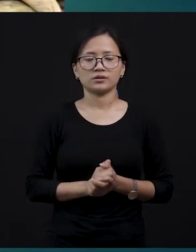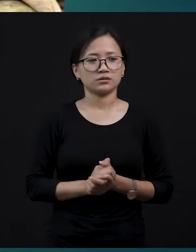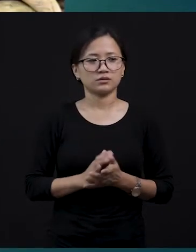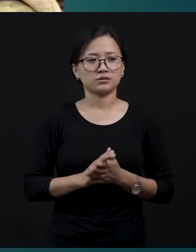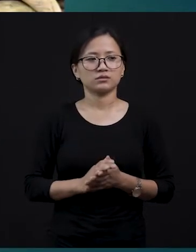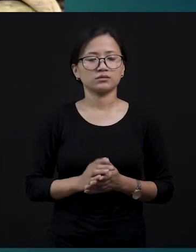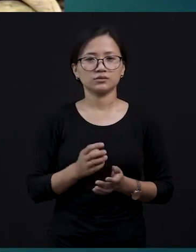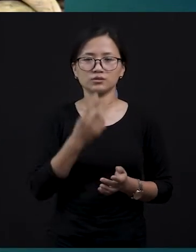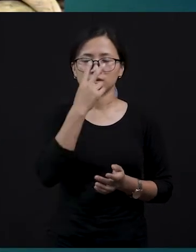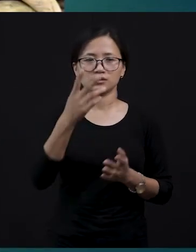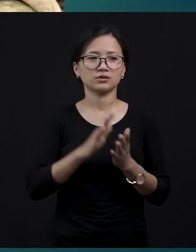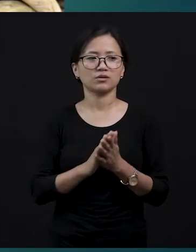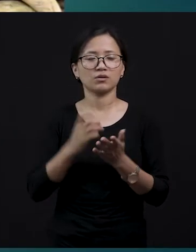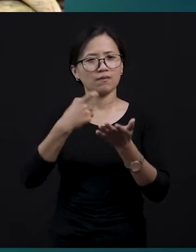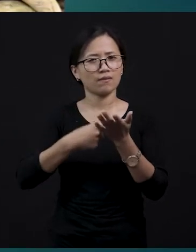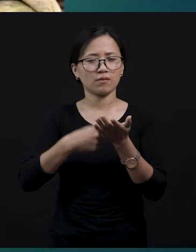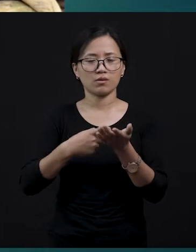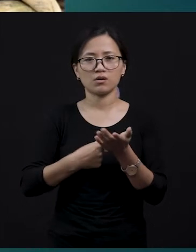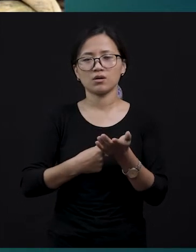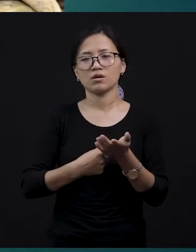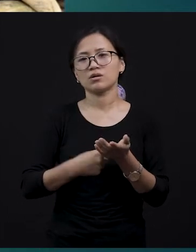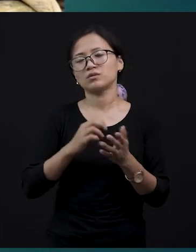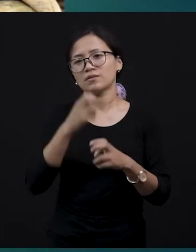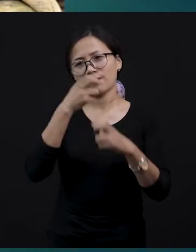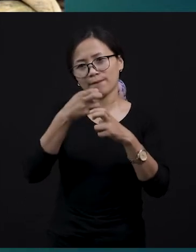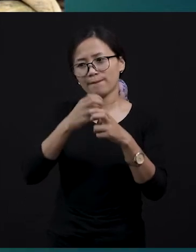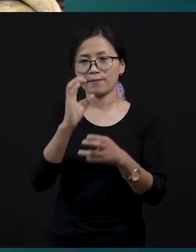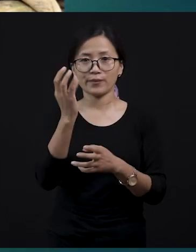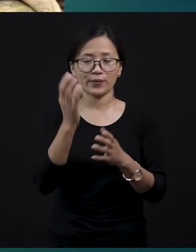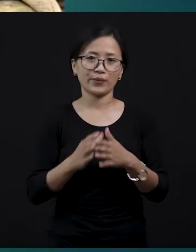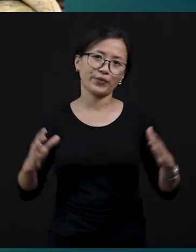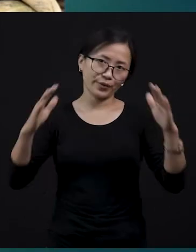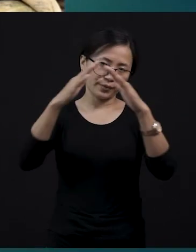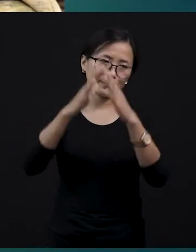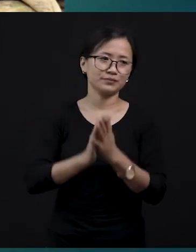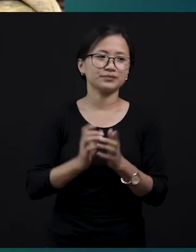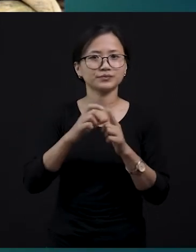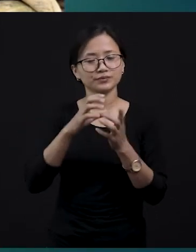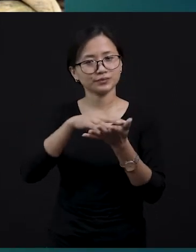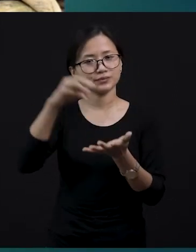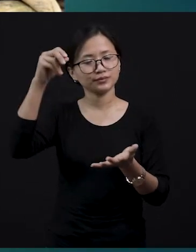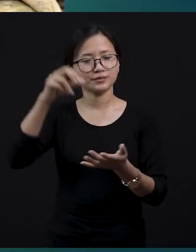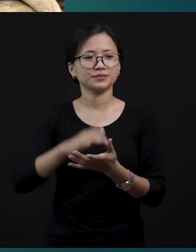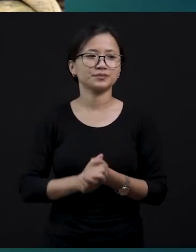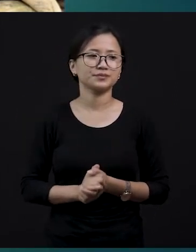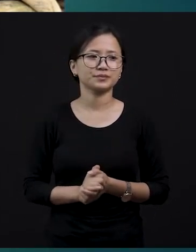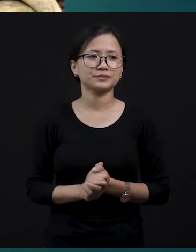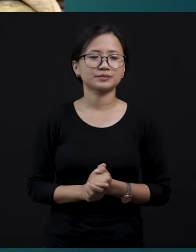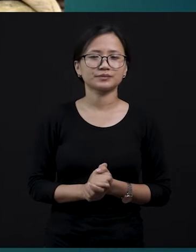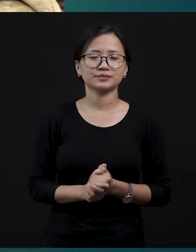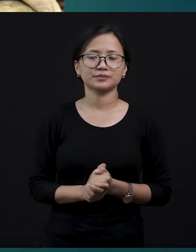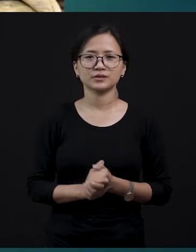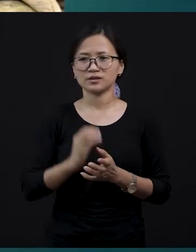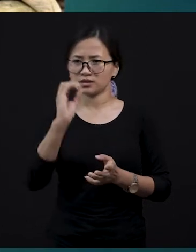rocky desert, okay? You see so many rocks here, and so we call this kind of desert as rocky desert. And